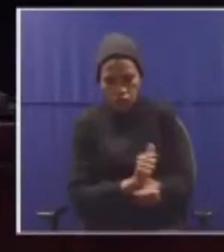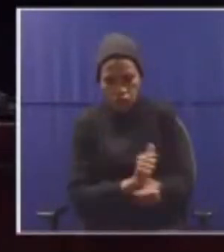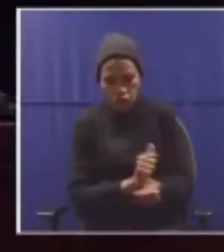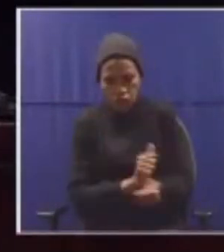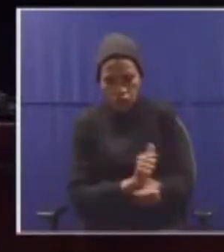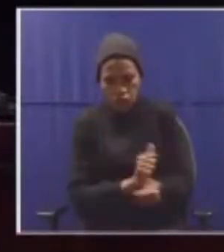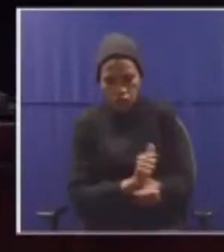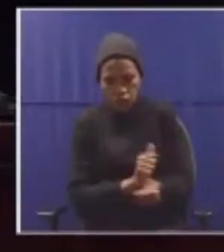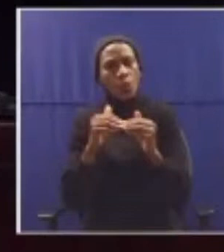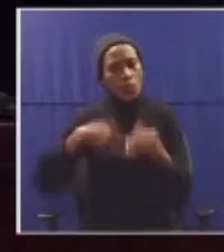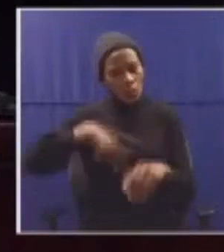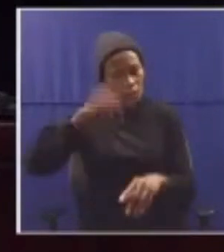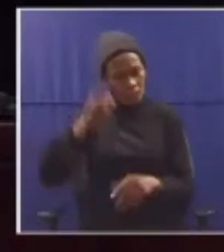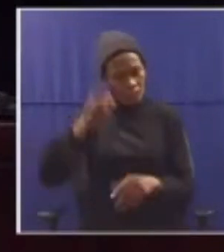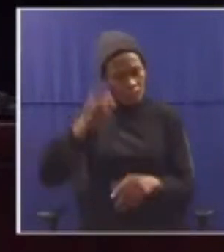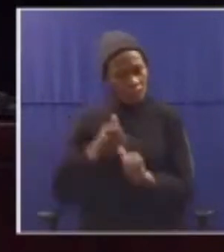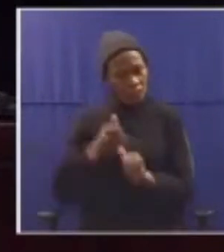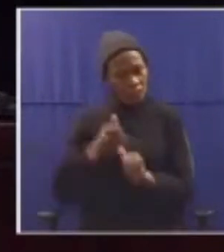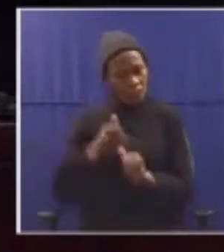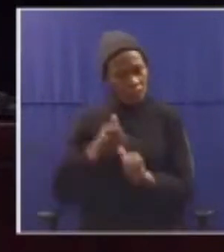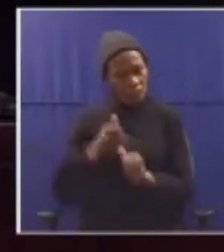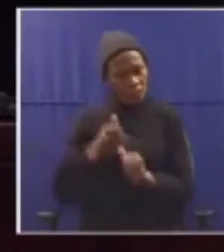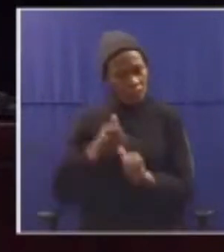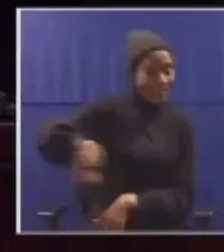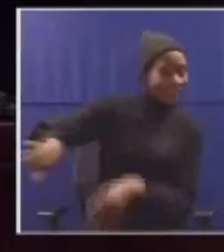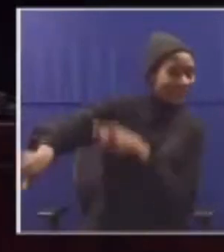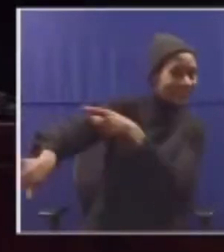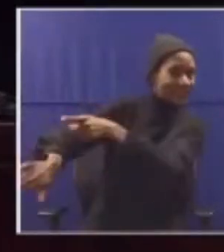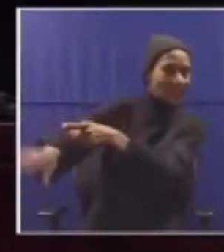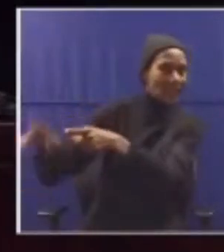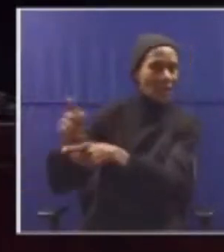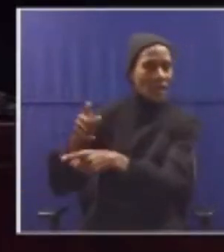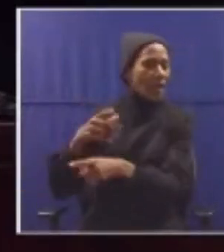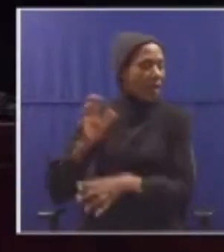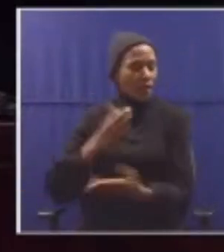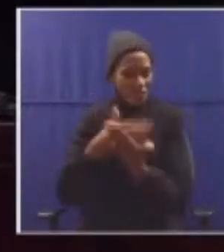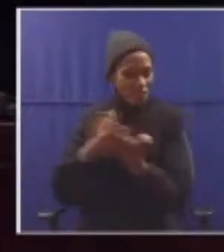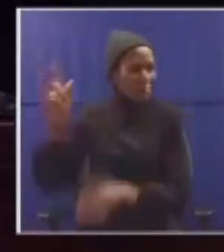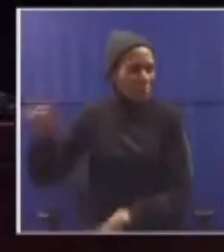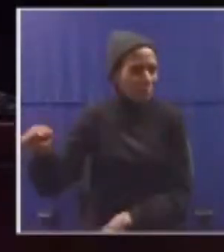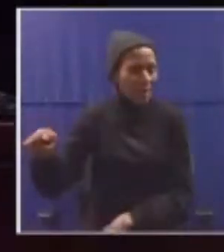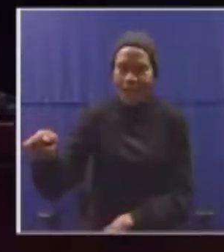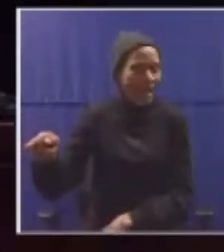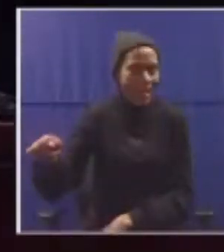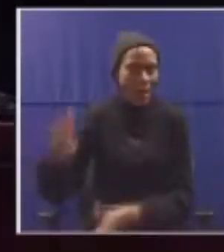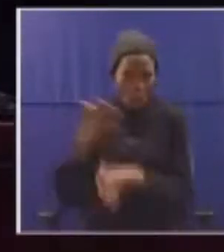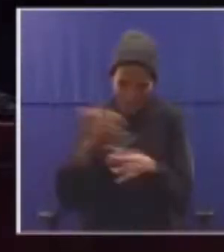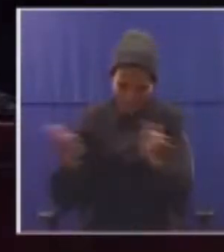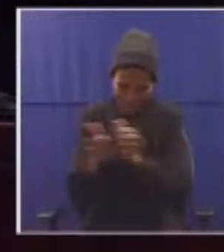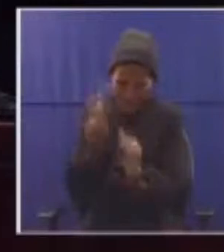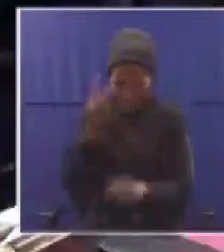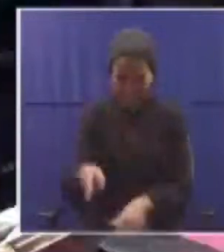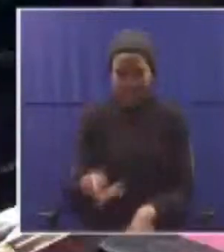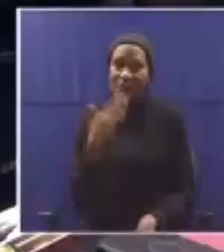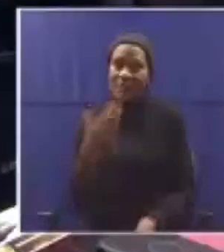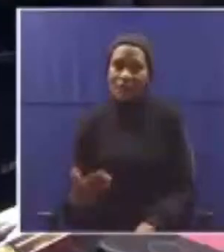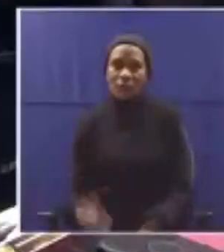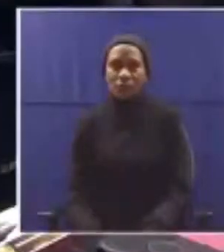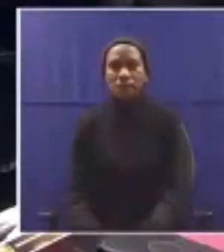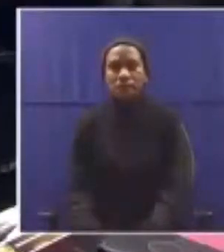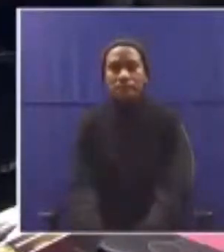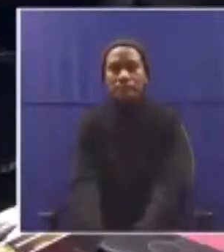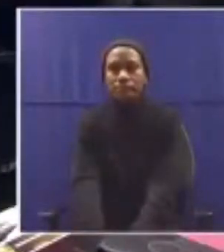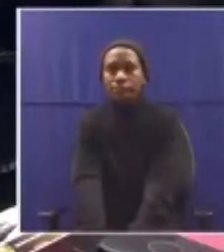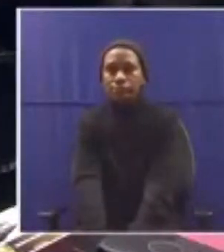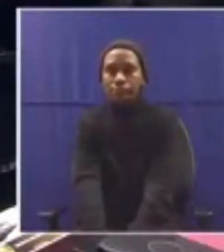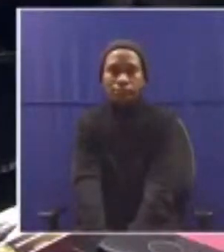need to do, not to isolate them and seek to wish them away. Thank you very much. Thank you, Honorable